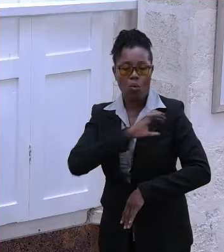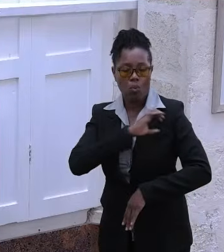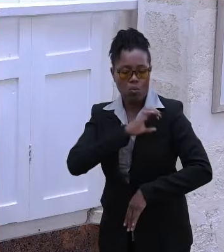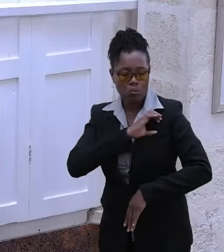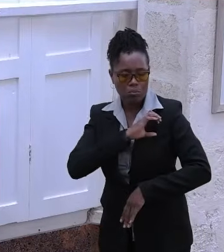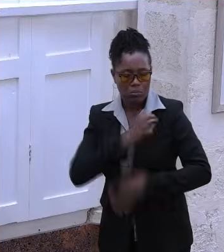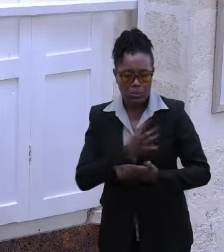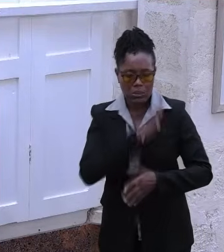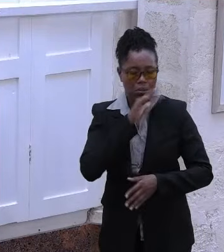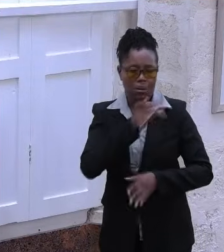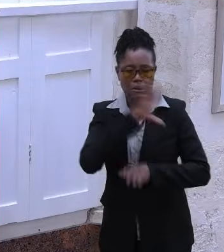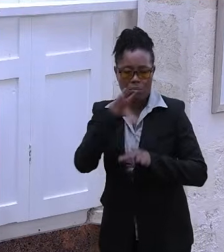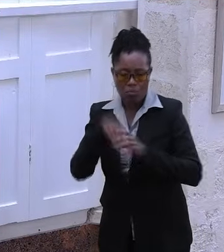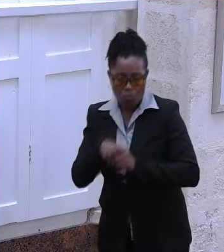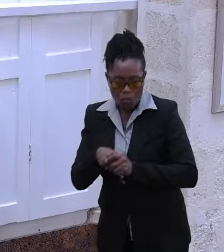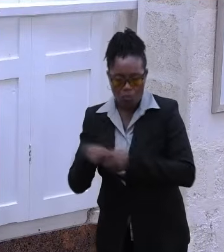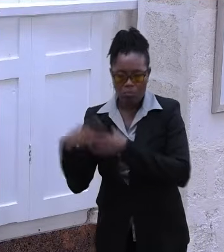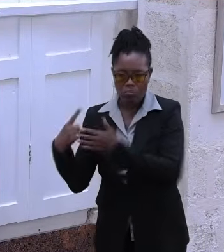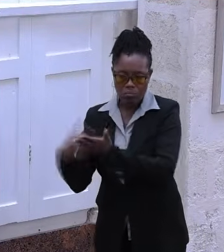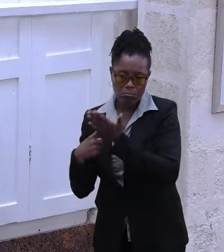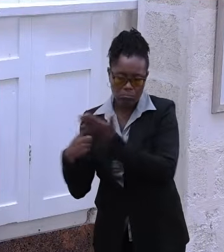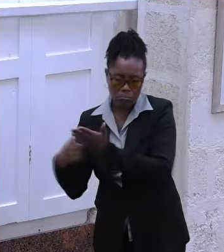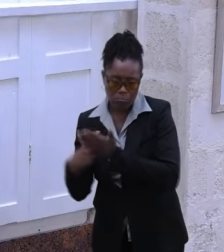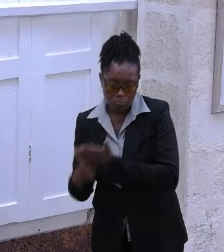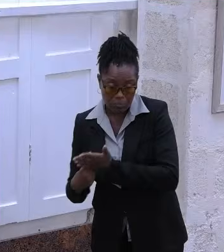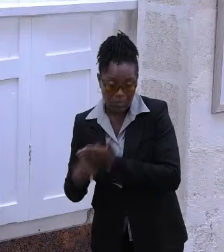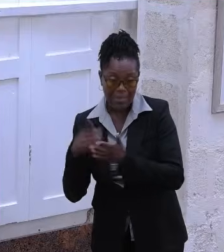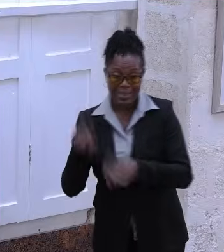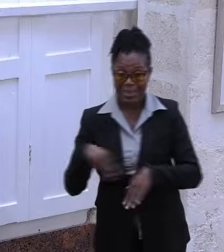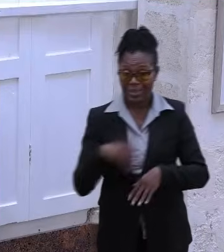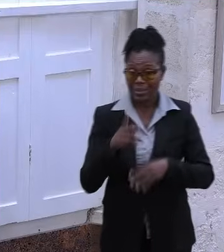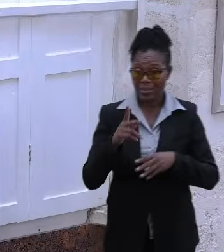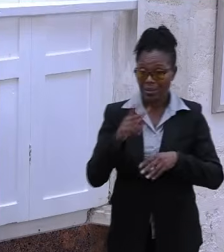to ensuring that the interest of the country is protected.